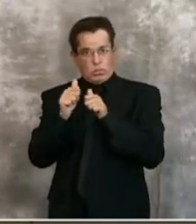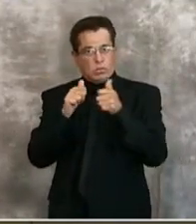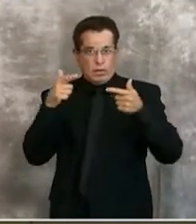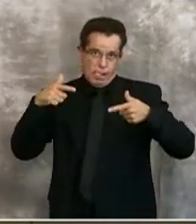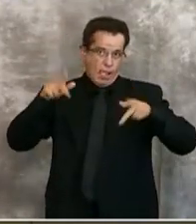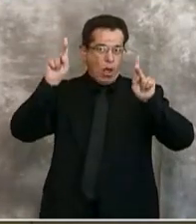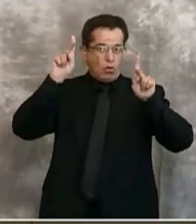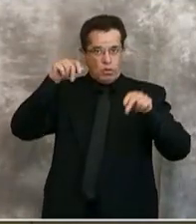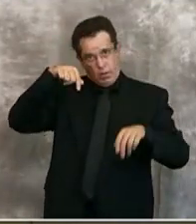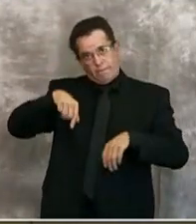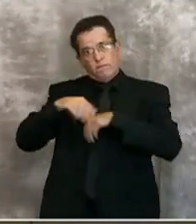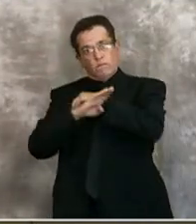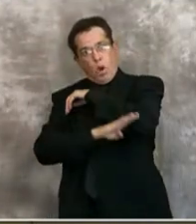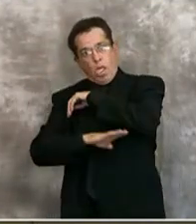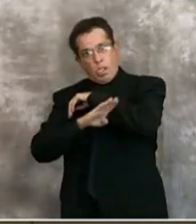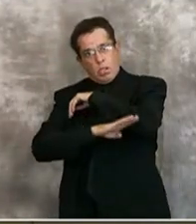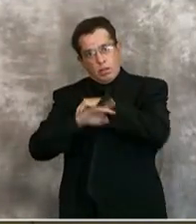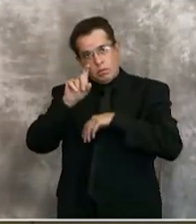fall?